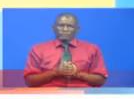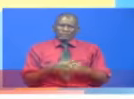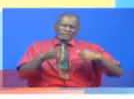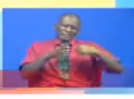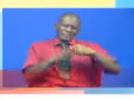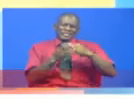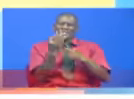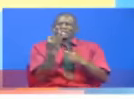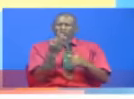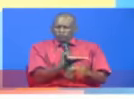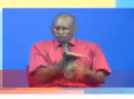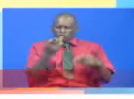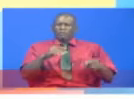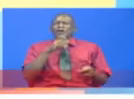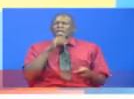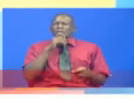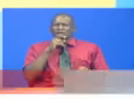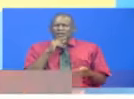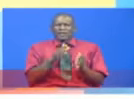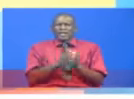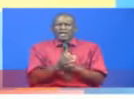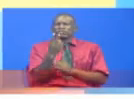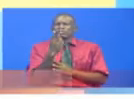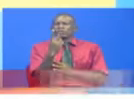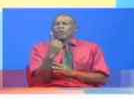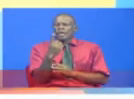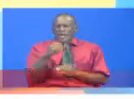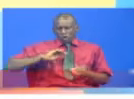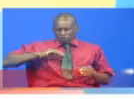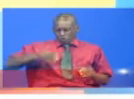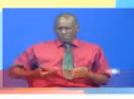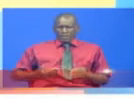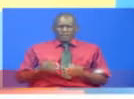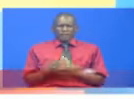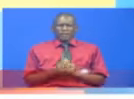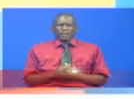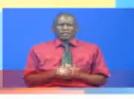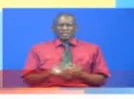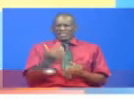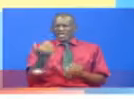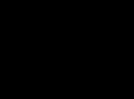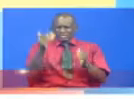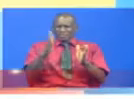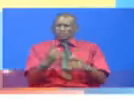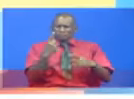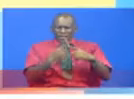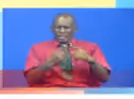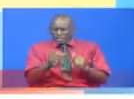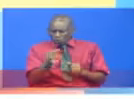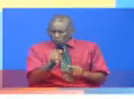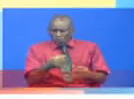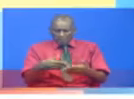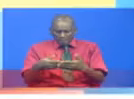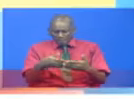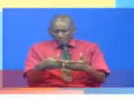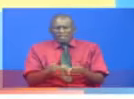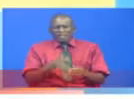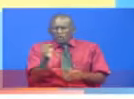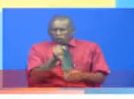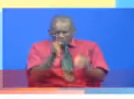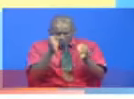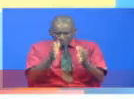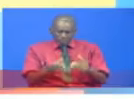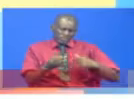93 of them are male and 21 are female. The youngest is a one-year-old infant. The oldest